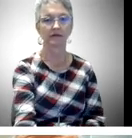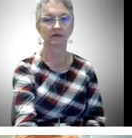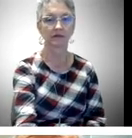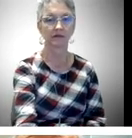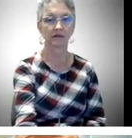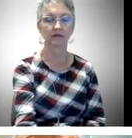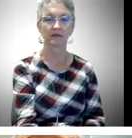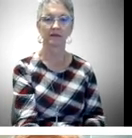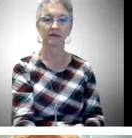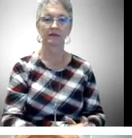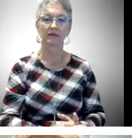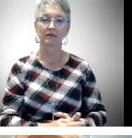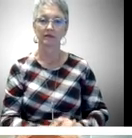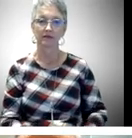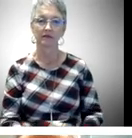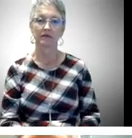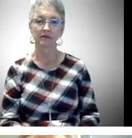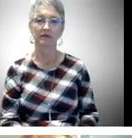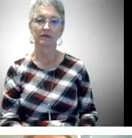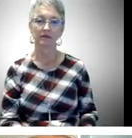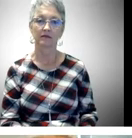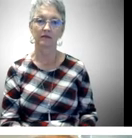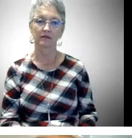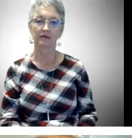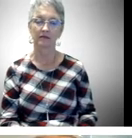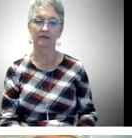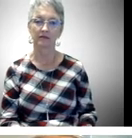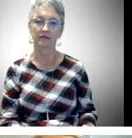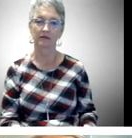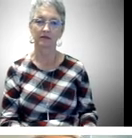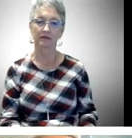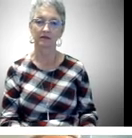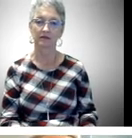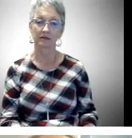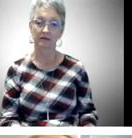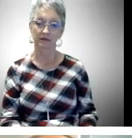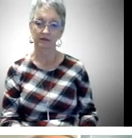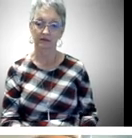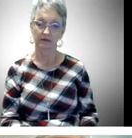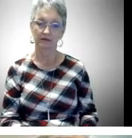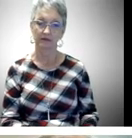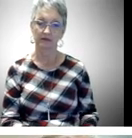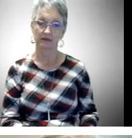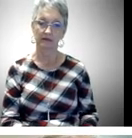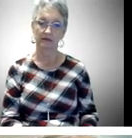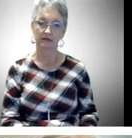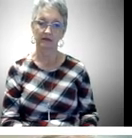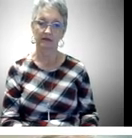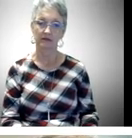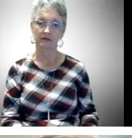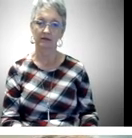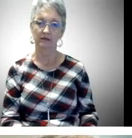So how is a power of attorney different? And I think a lot of people are from a supported, I think there's a lot of misunderstanding on the